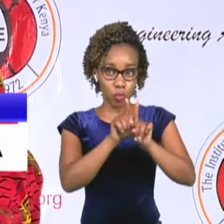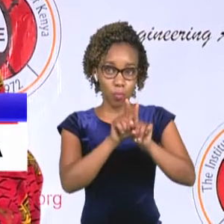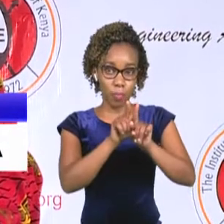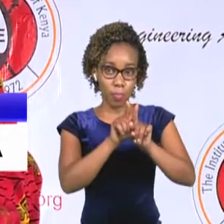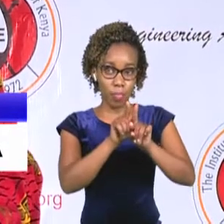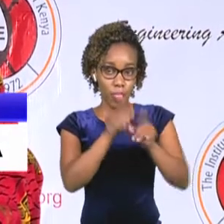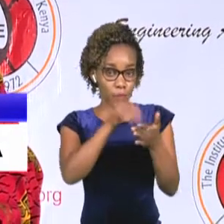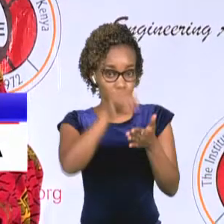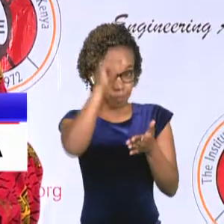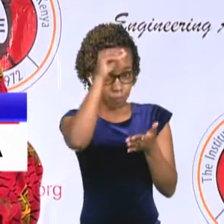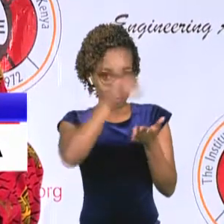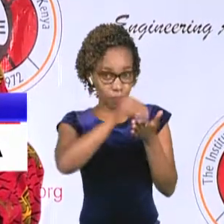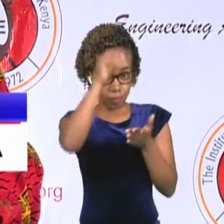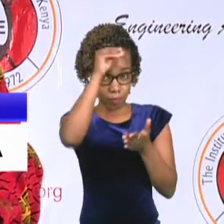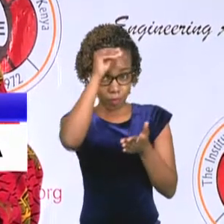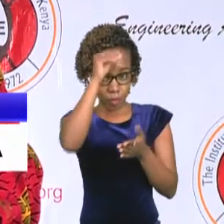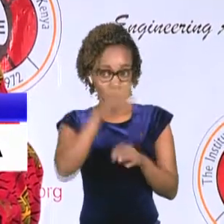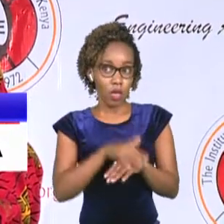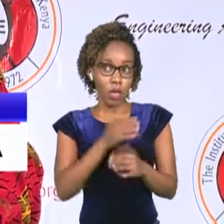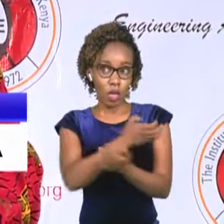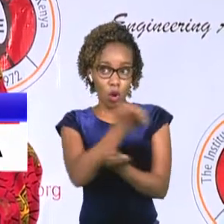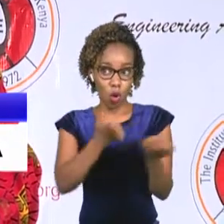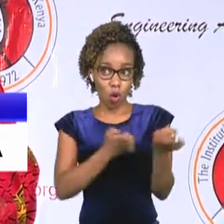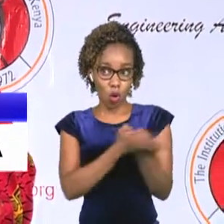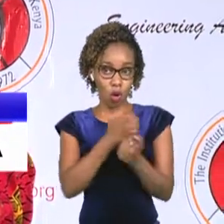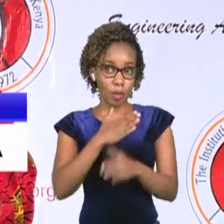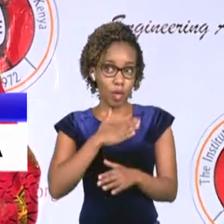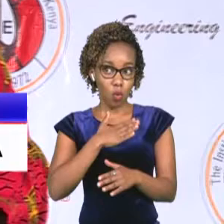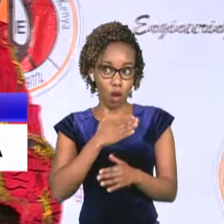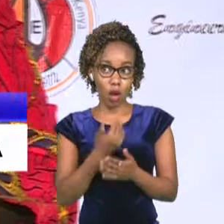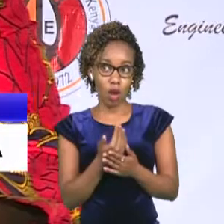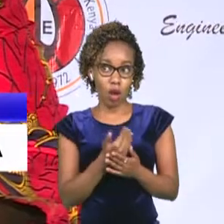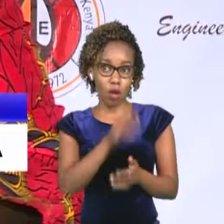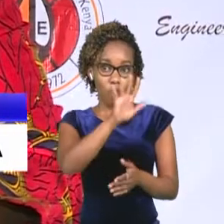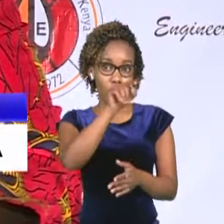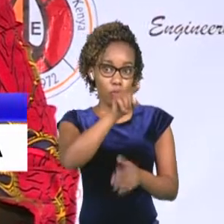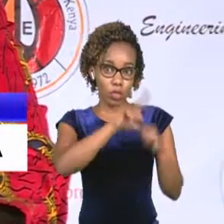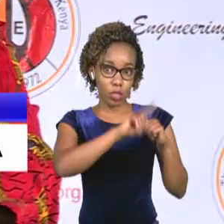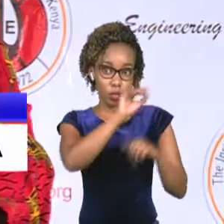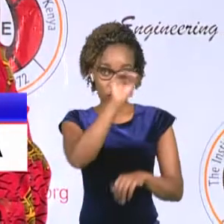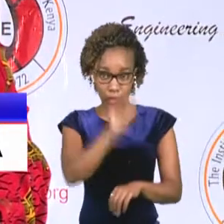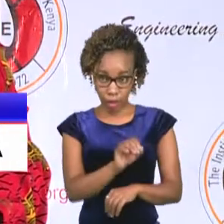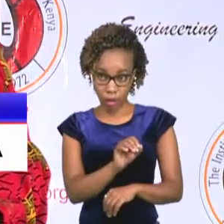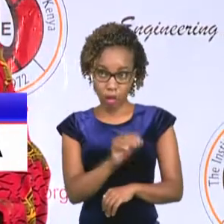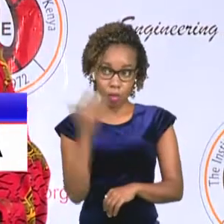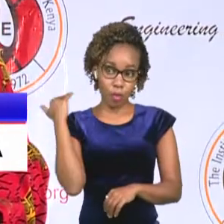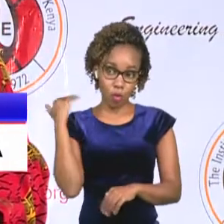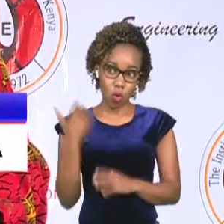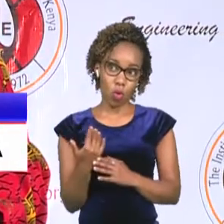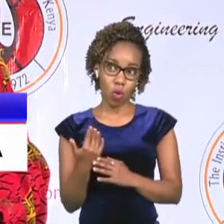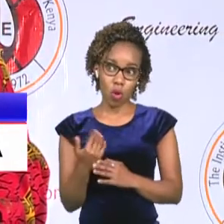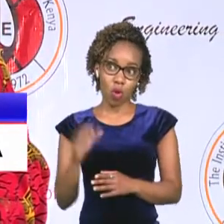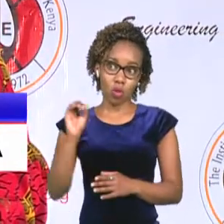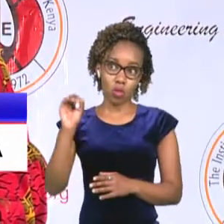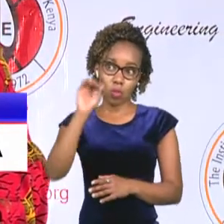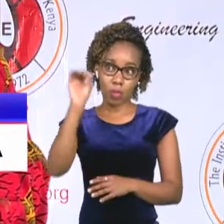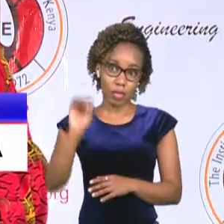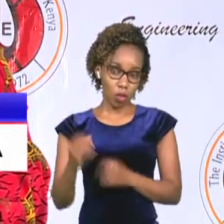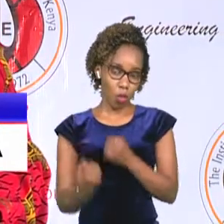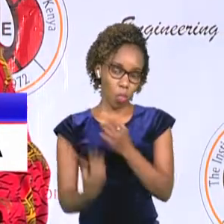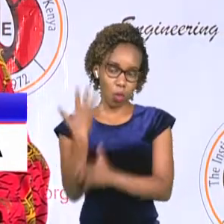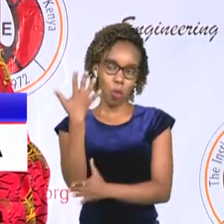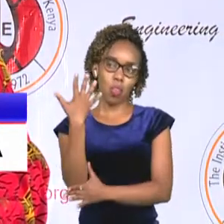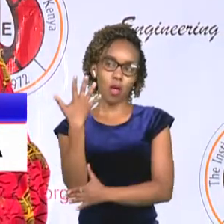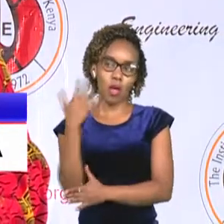that the economy has contracted from 5.6%, estimated to be 0% growth